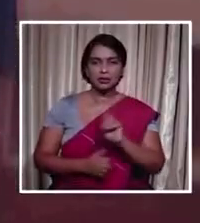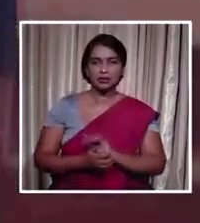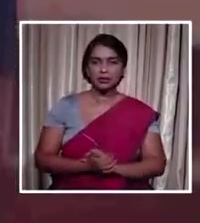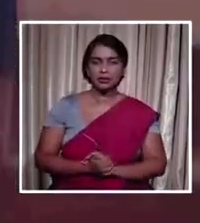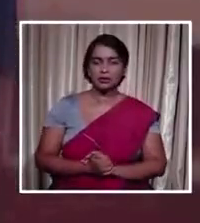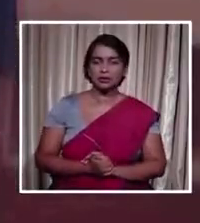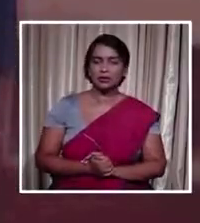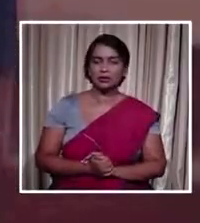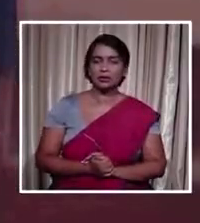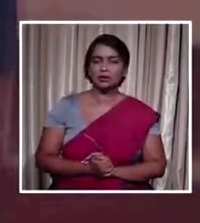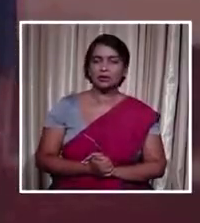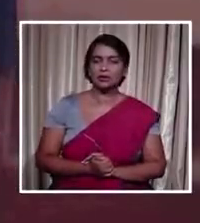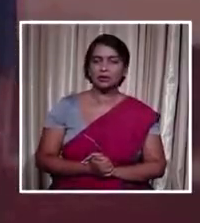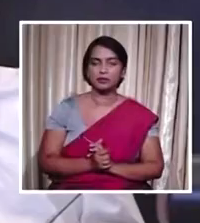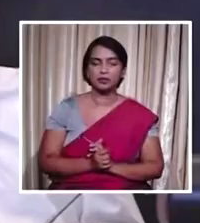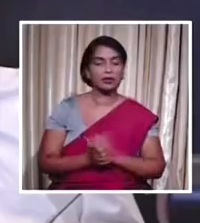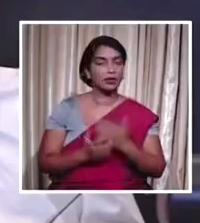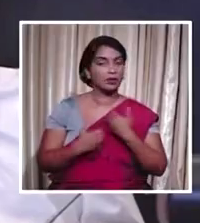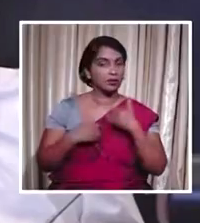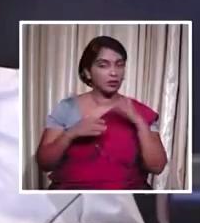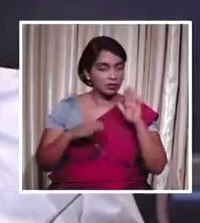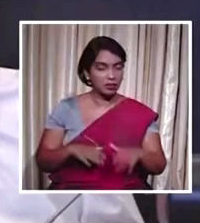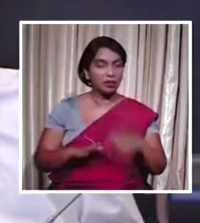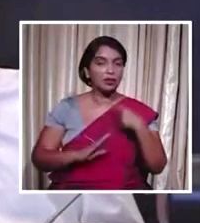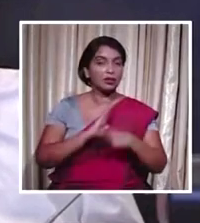president, Gotabaya Rajapaksa.